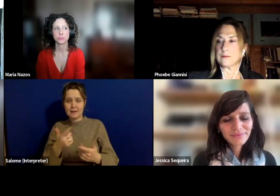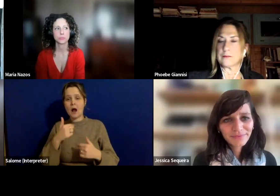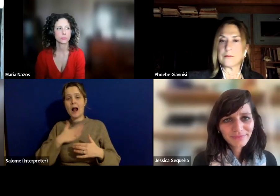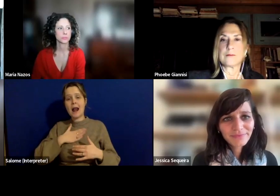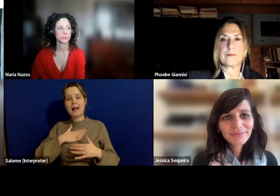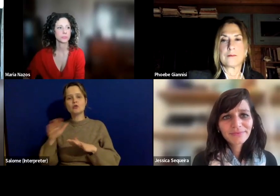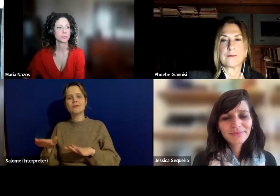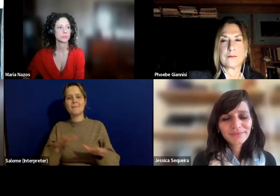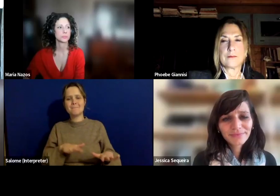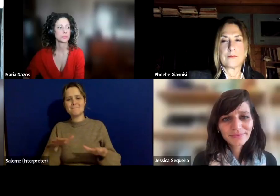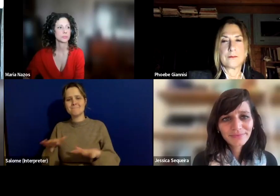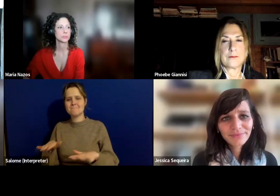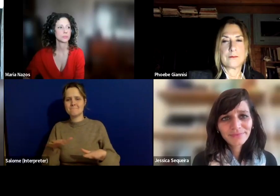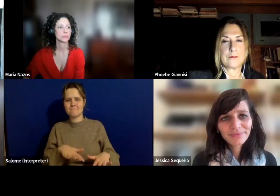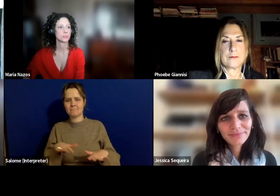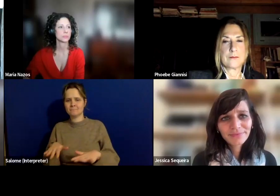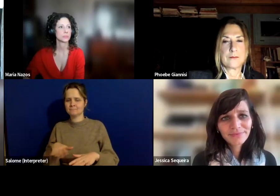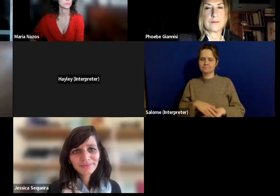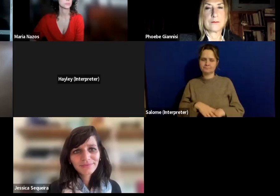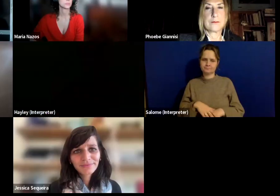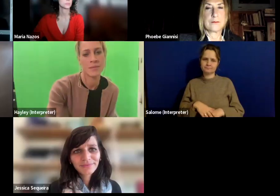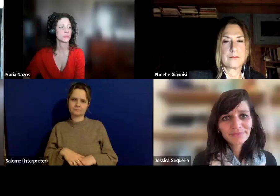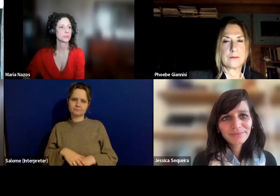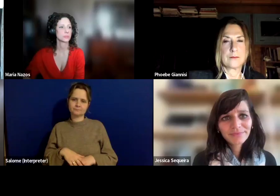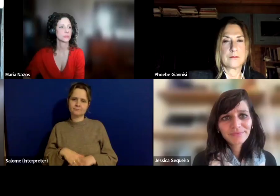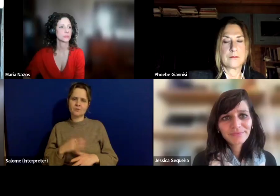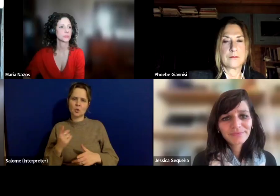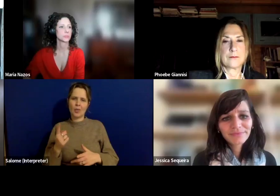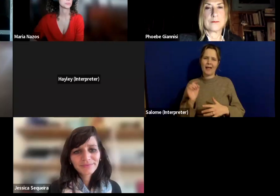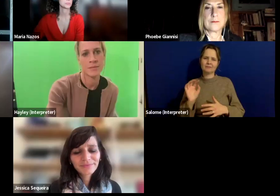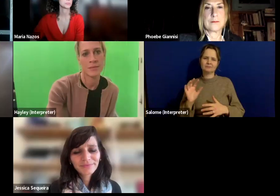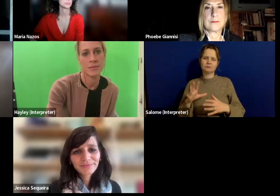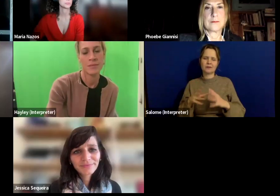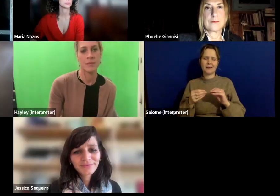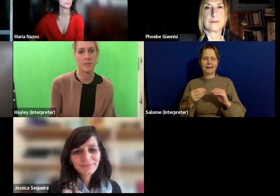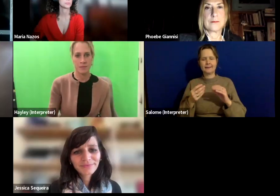so that gives me a sort of an internal